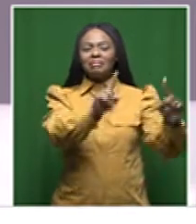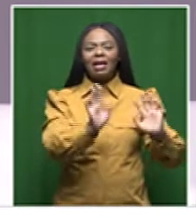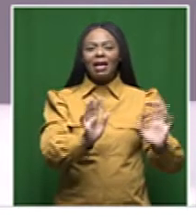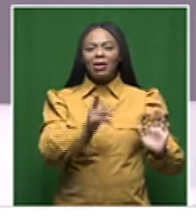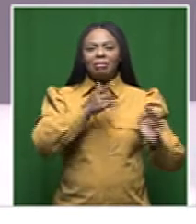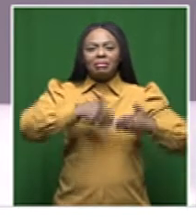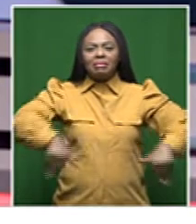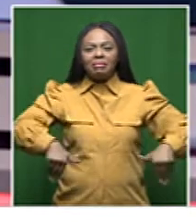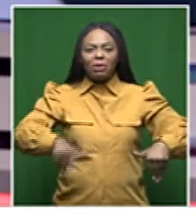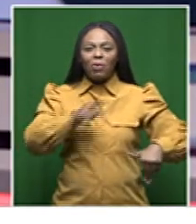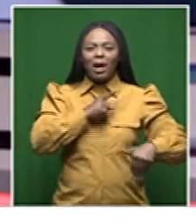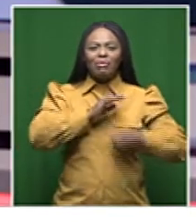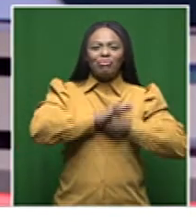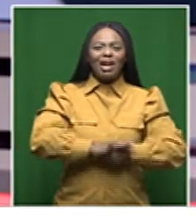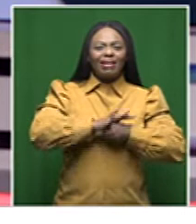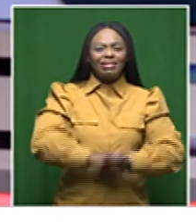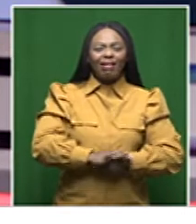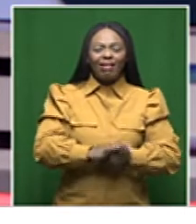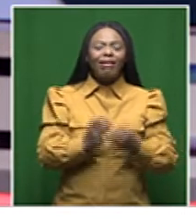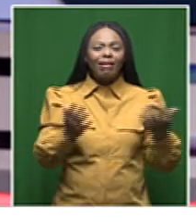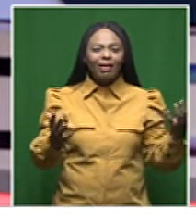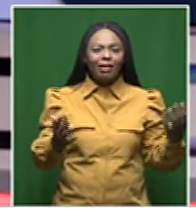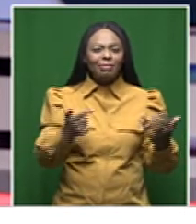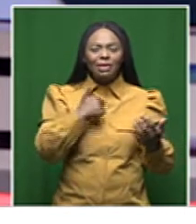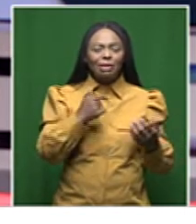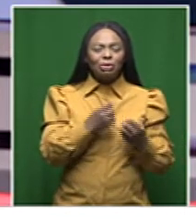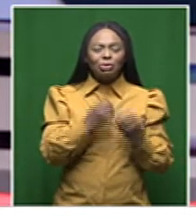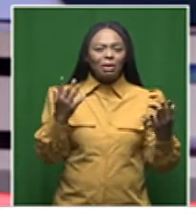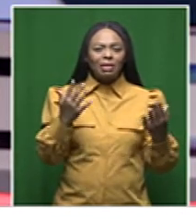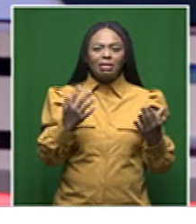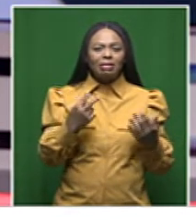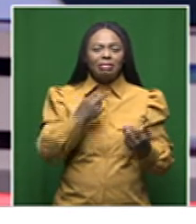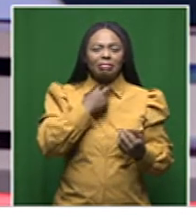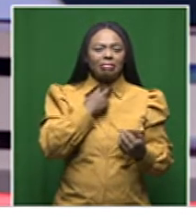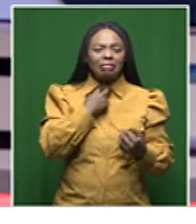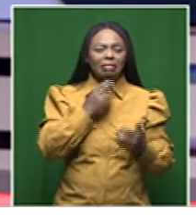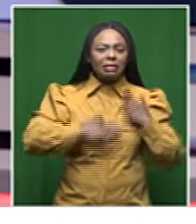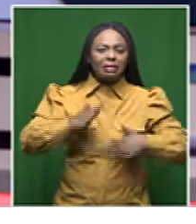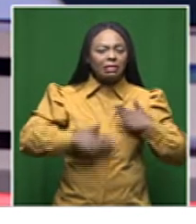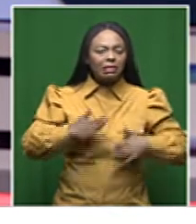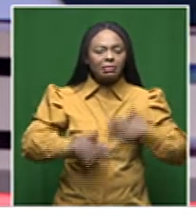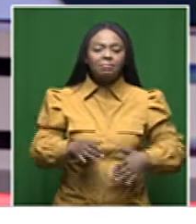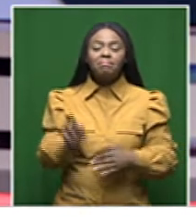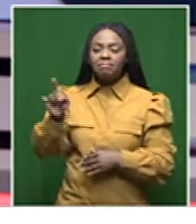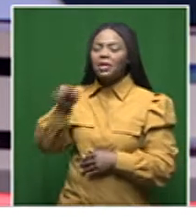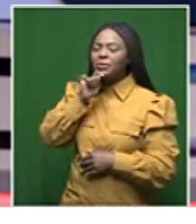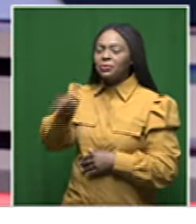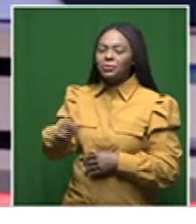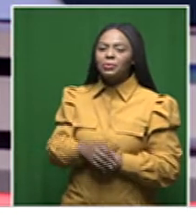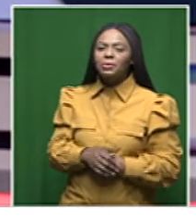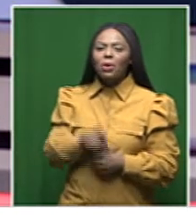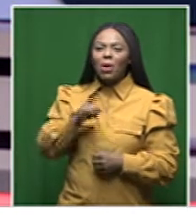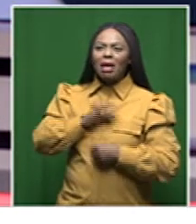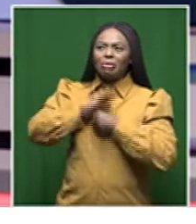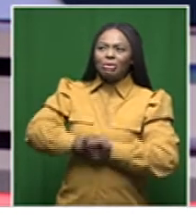handle. Pressure is such an interesting thing that you speak about because it spills over and becomes all the emotional things that